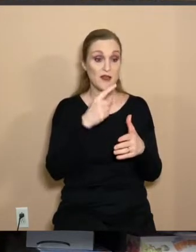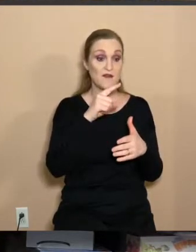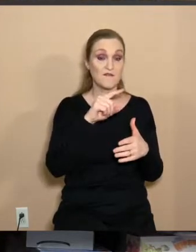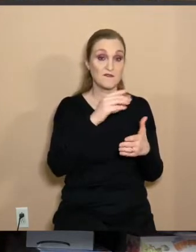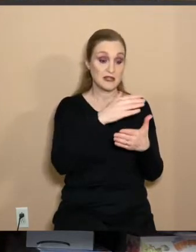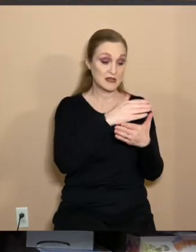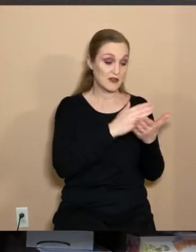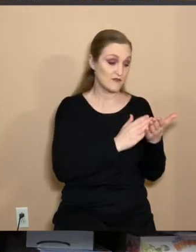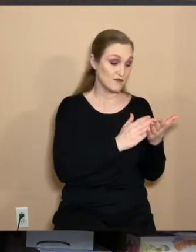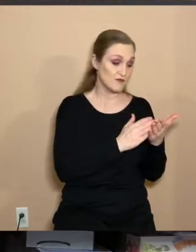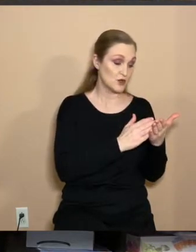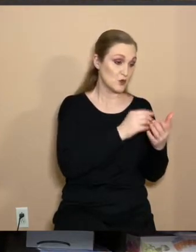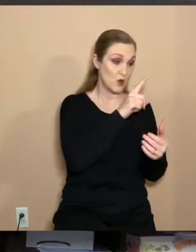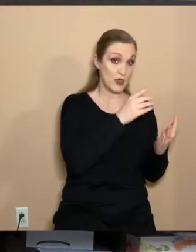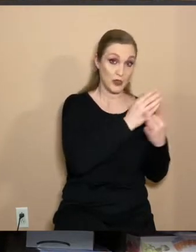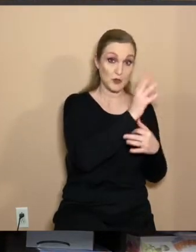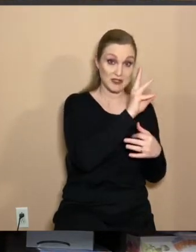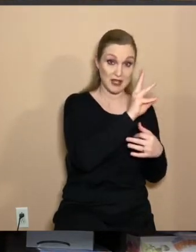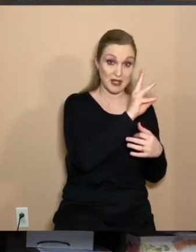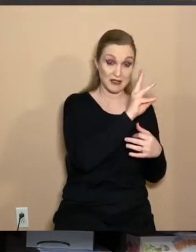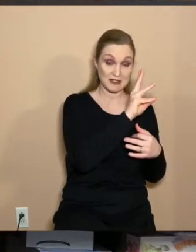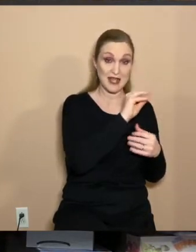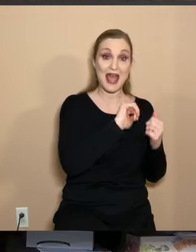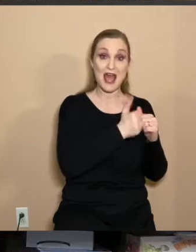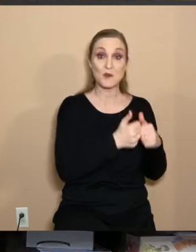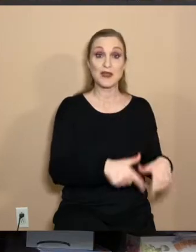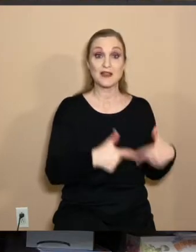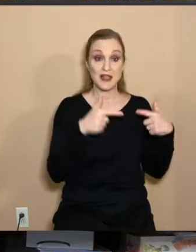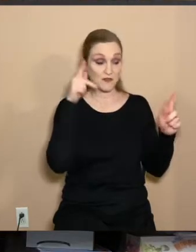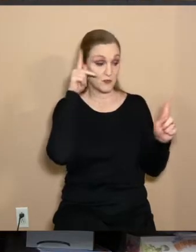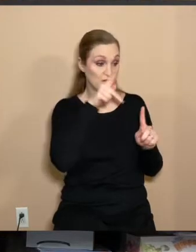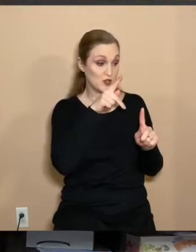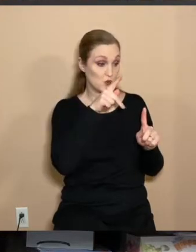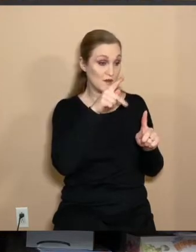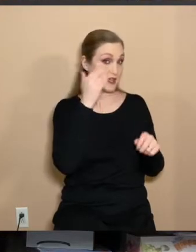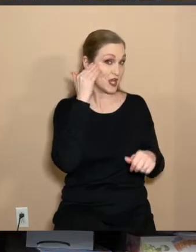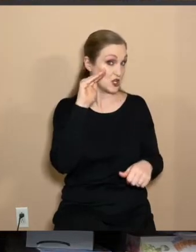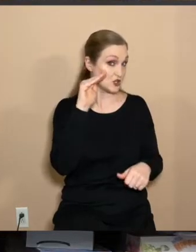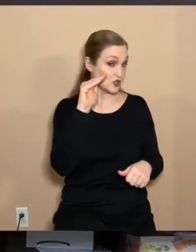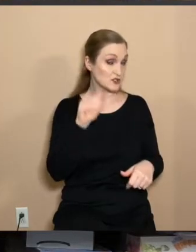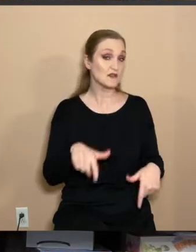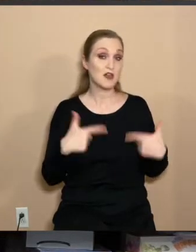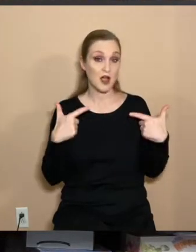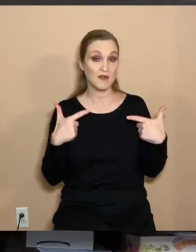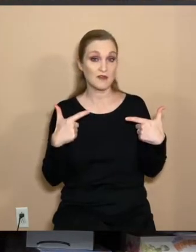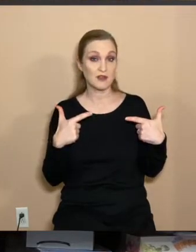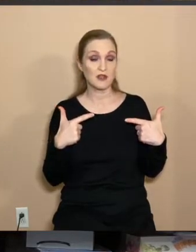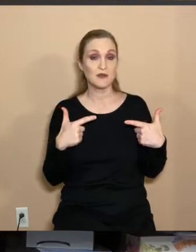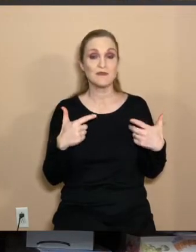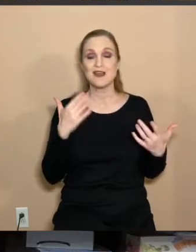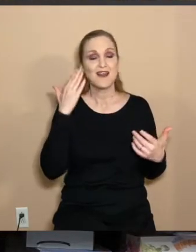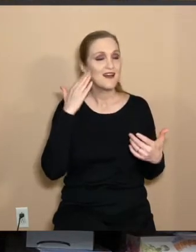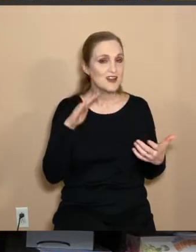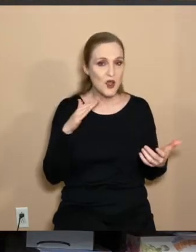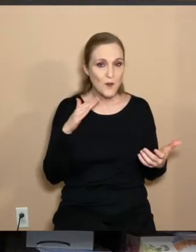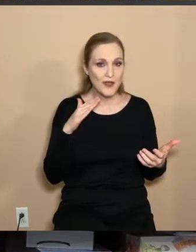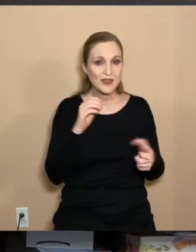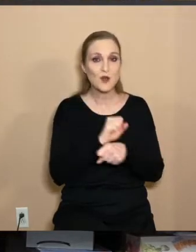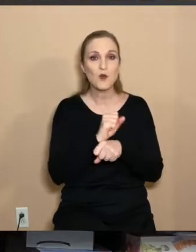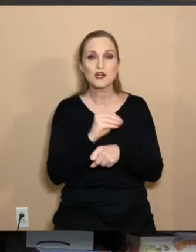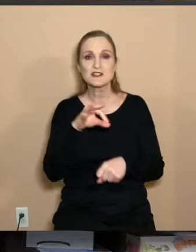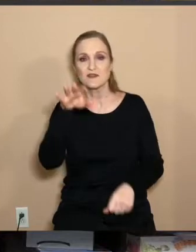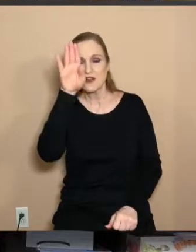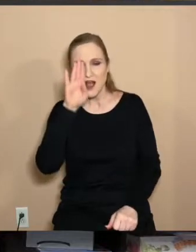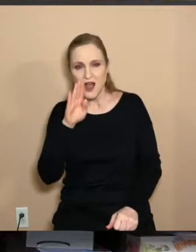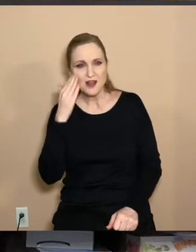6 verses deal with how do we live in view of the uncertainties of life? Not knowing the workings of God,